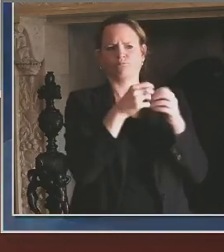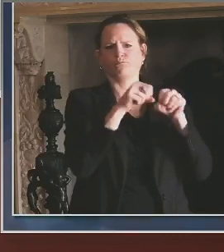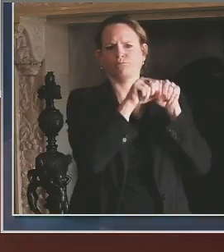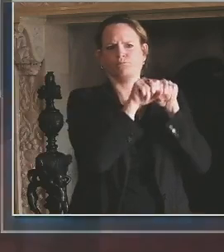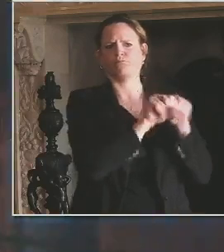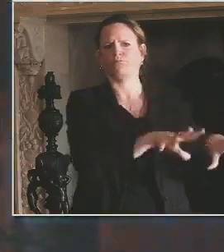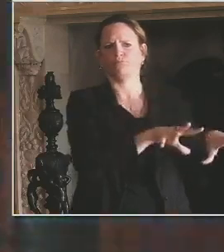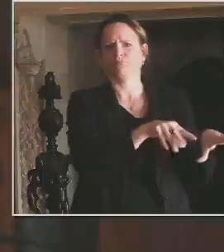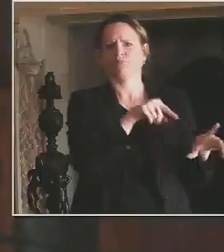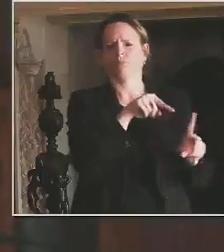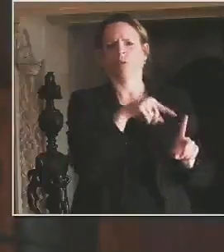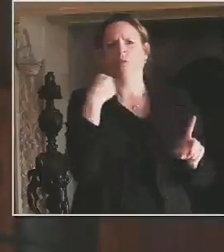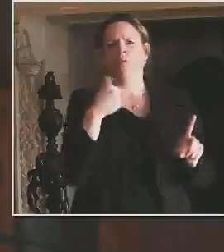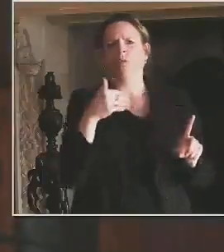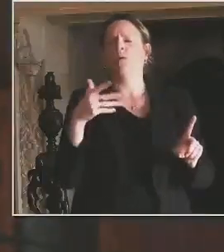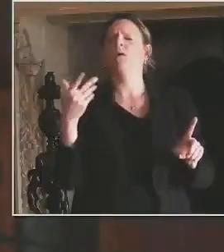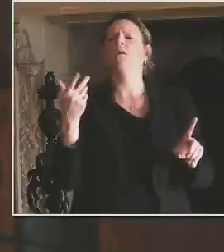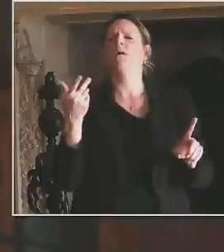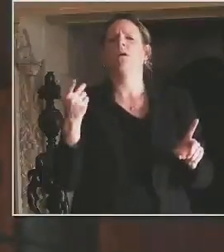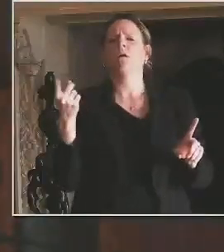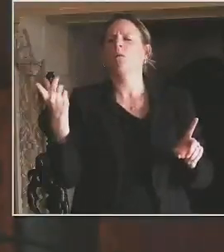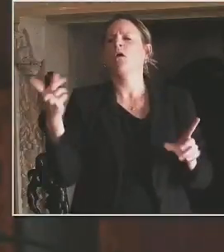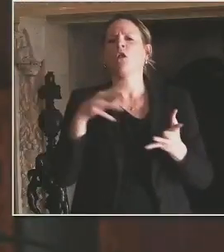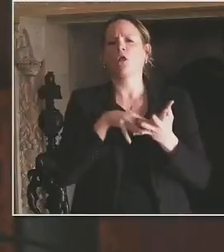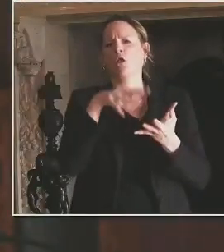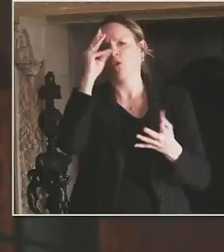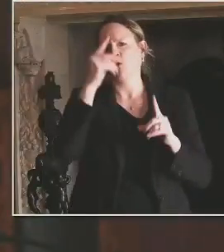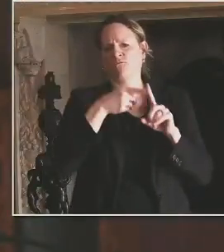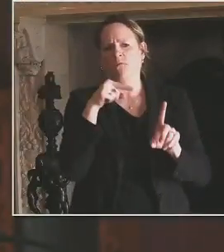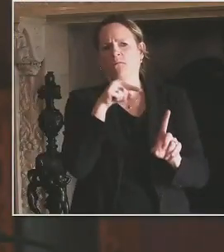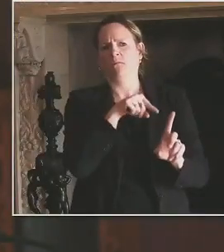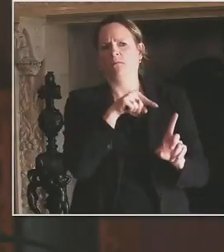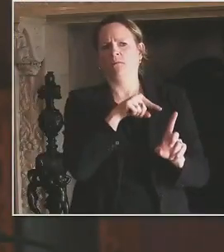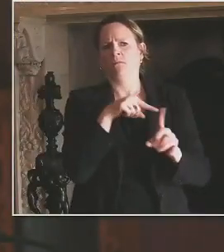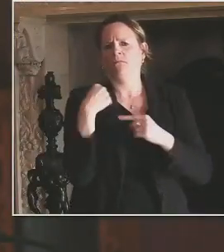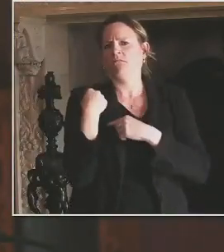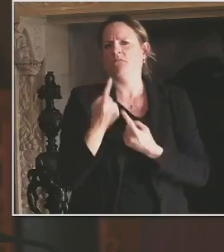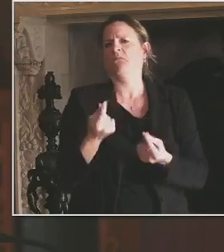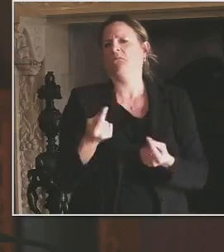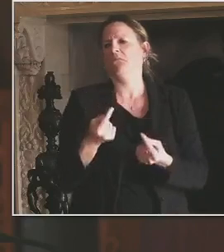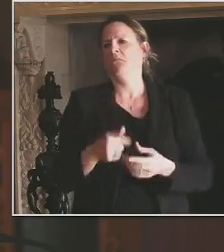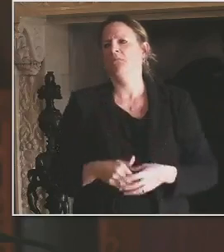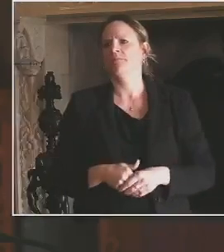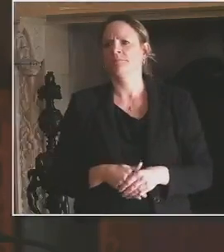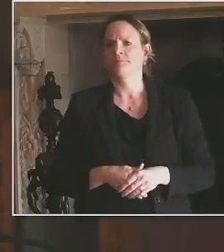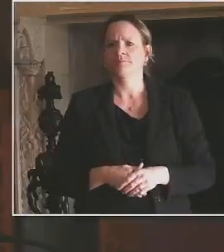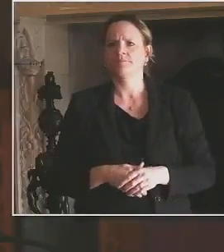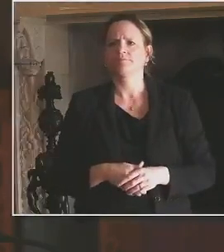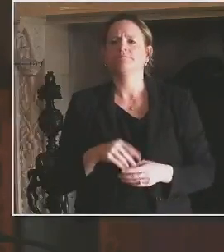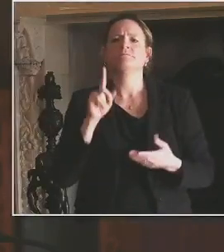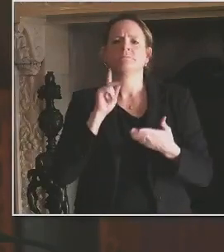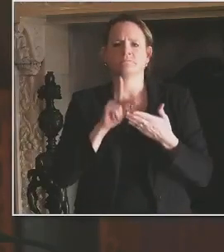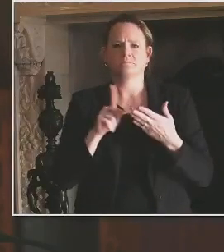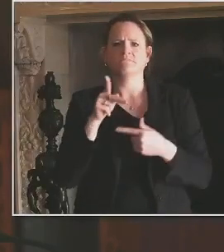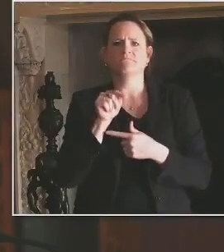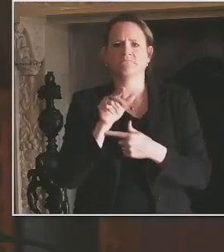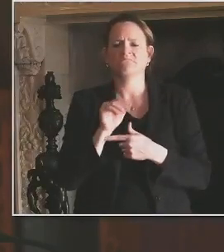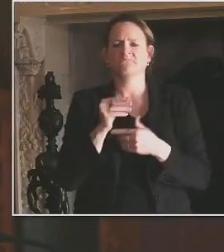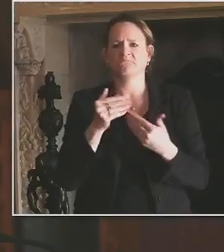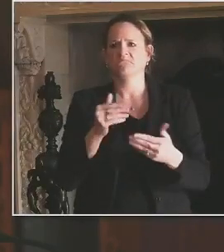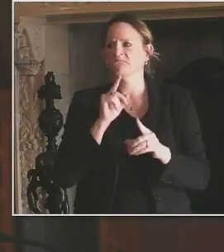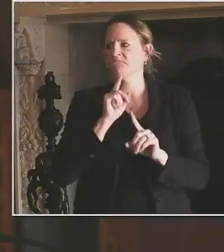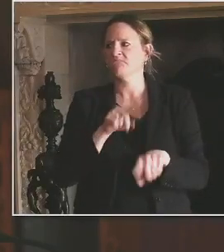So I will also ask Dr. Westergaard if he wants to add anything, but I do think, right, like the spring,